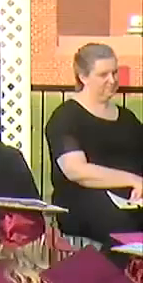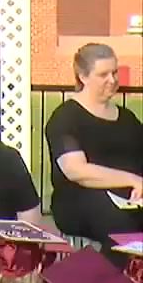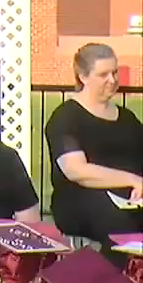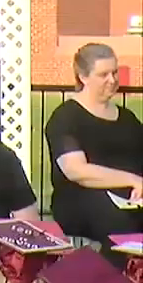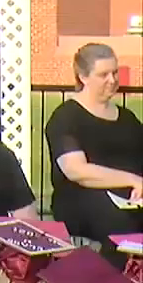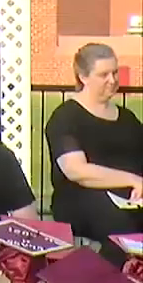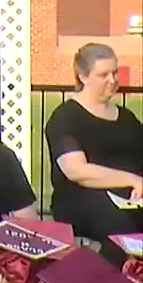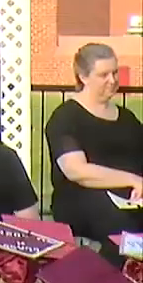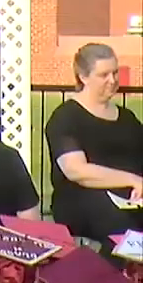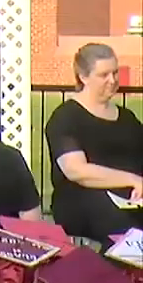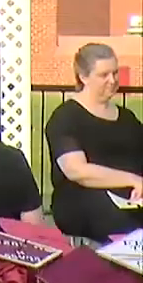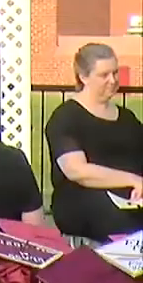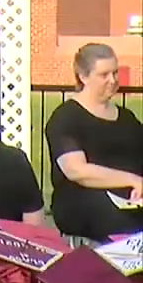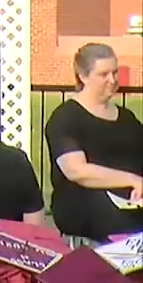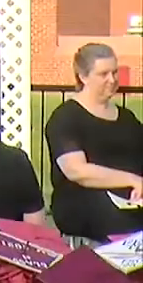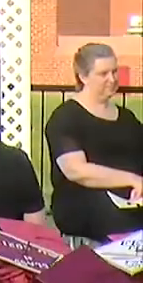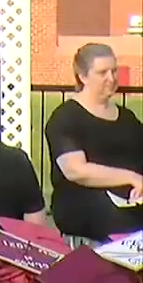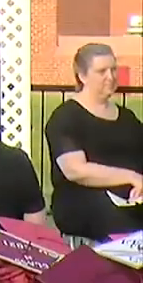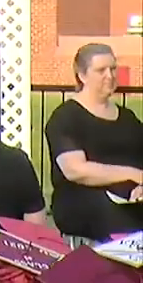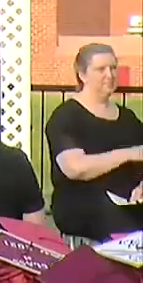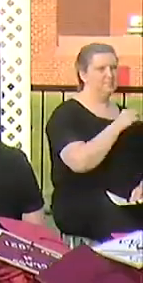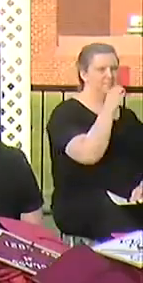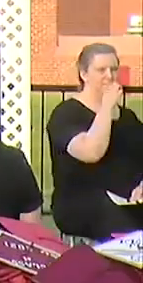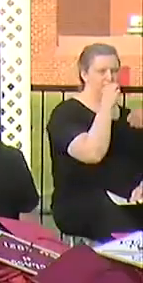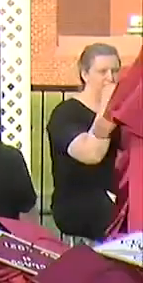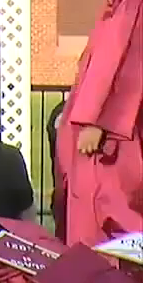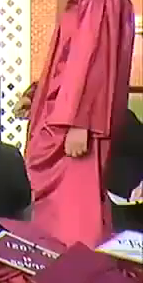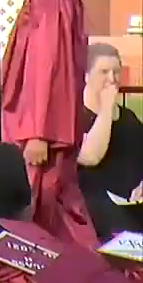Benjamin Lawrence Longest.